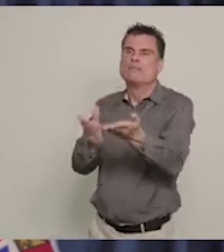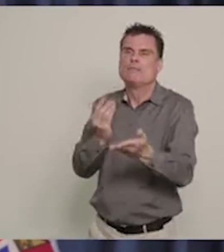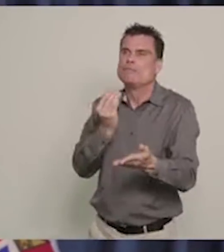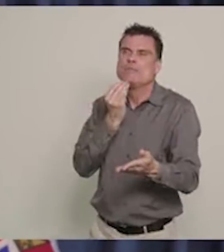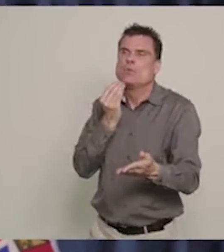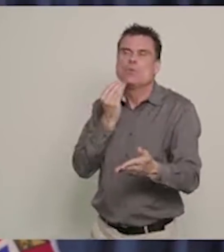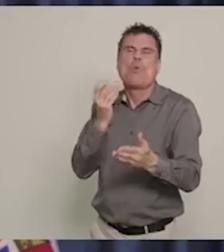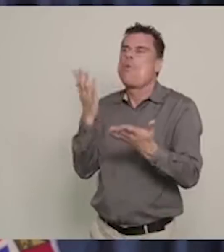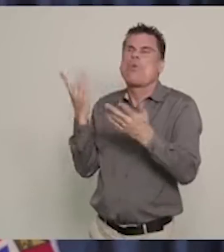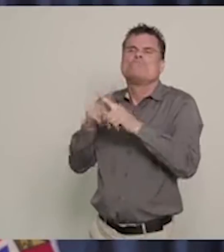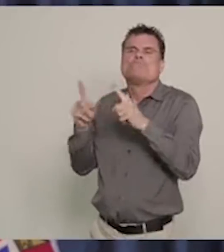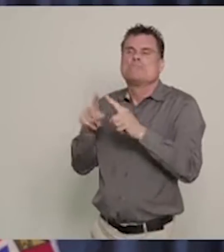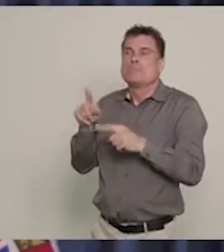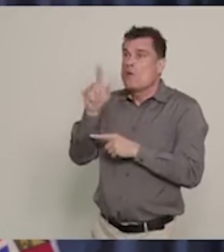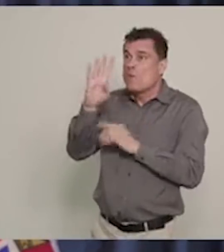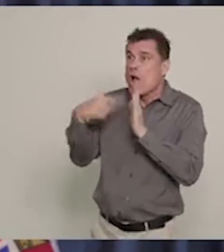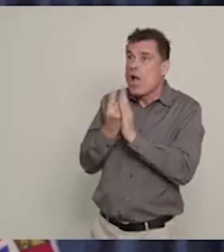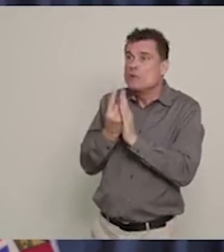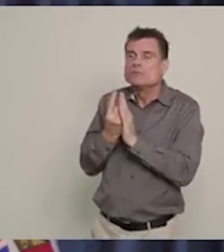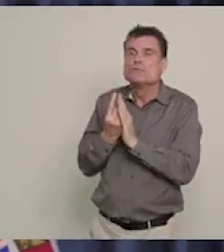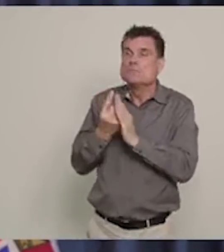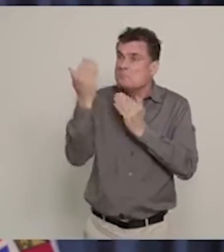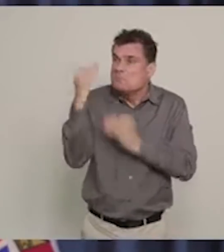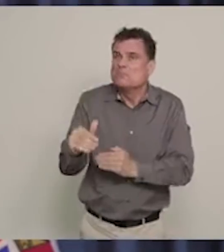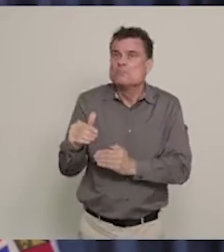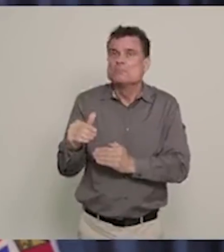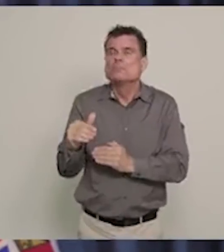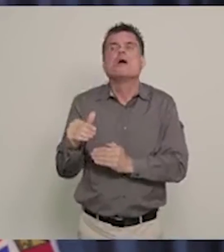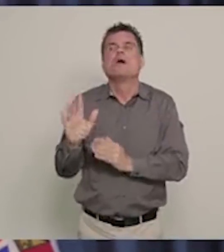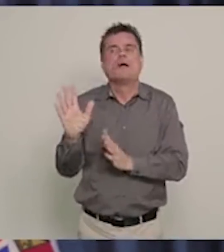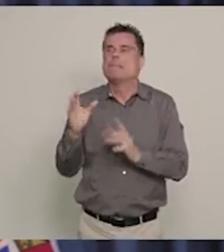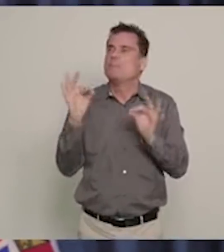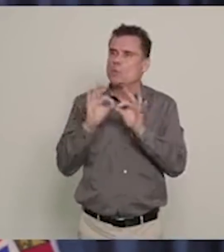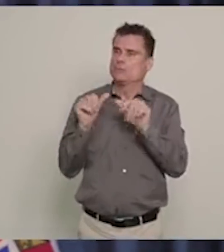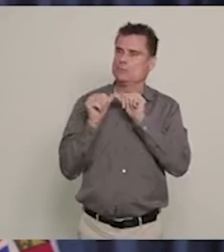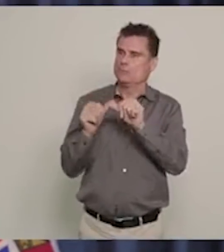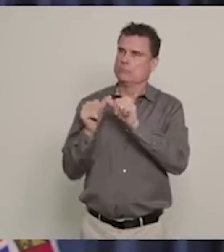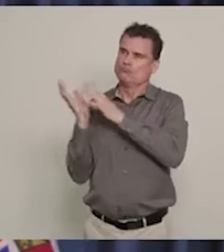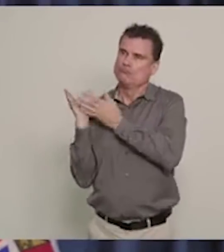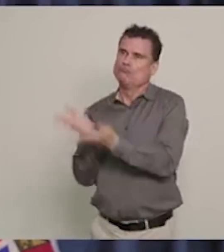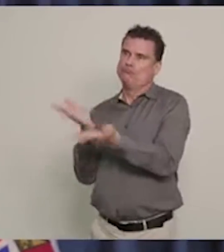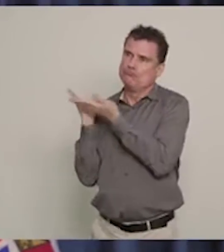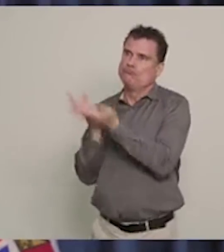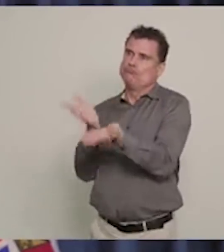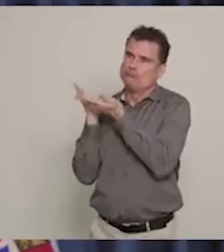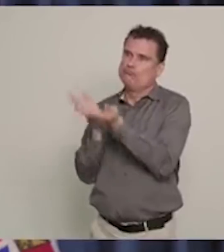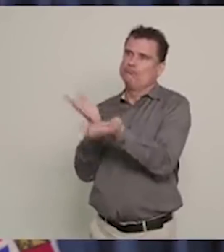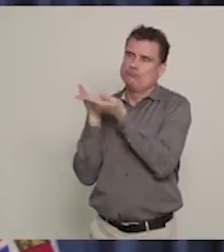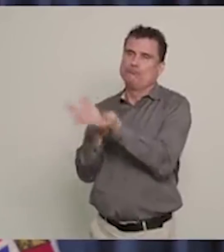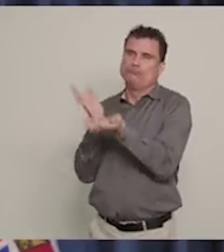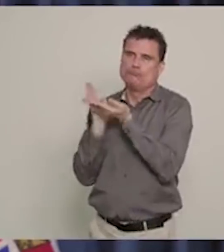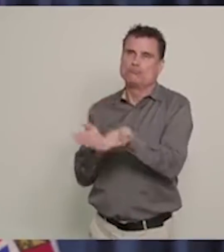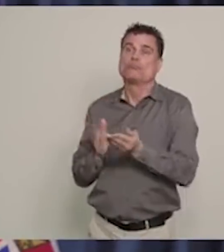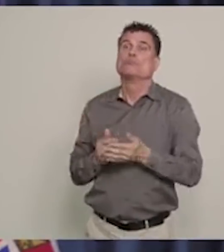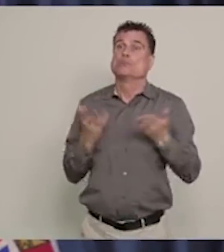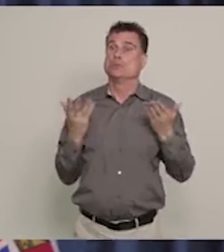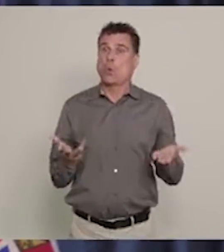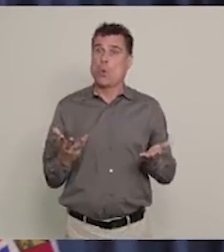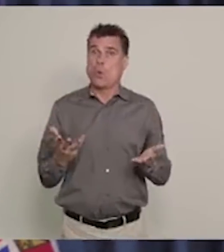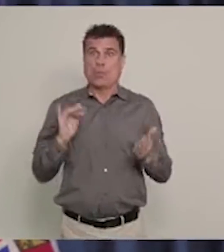parts of the province in terms of getting goods to that location, what's the best way to do it? Many airlines now,